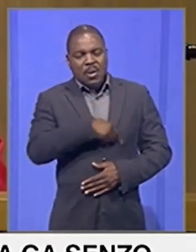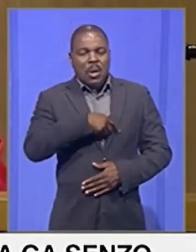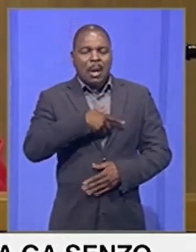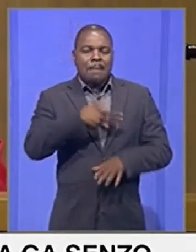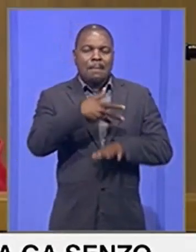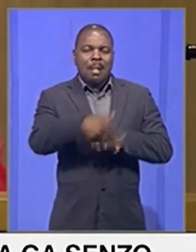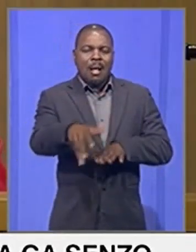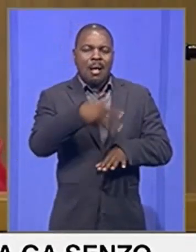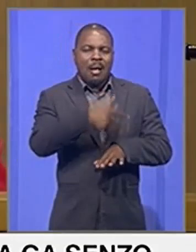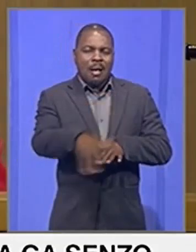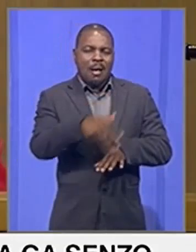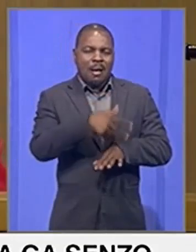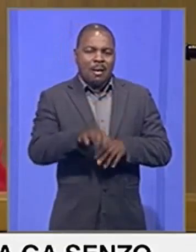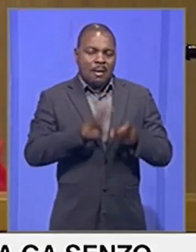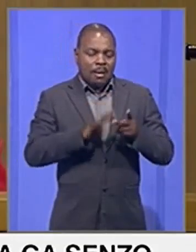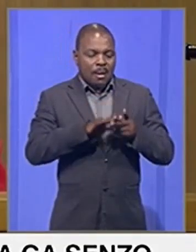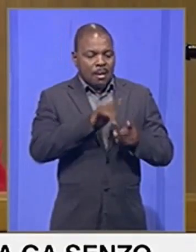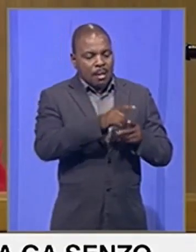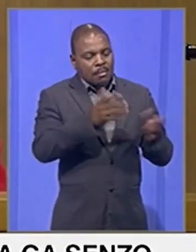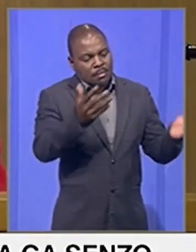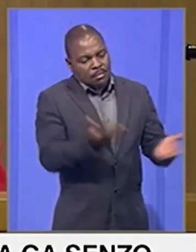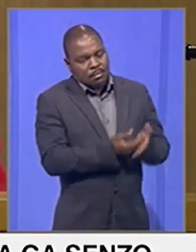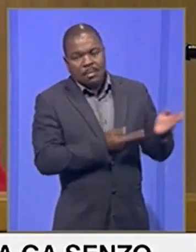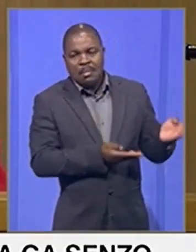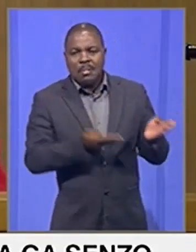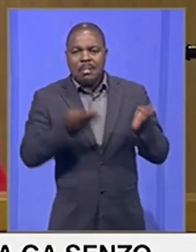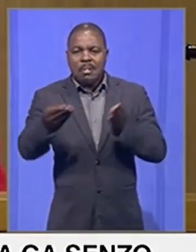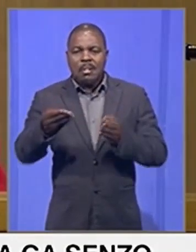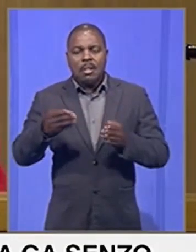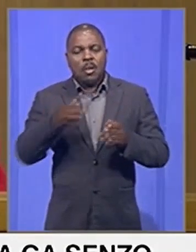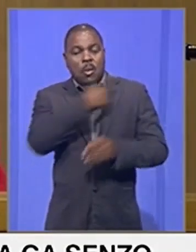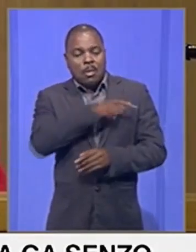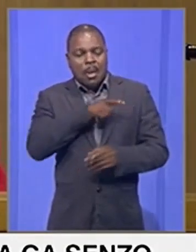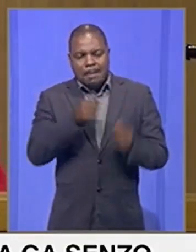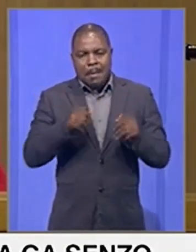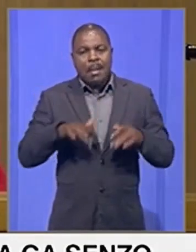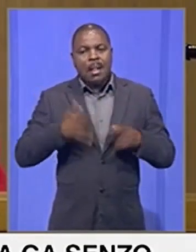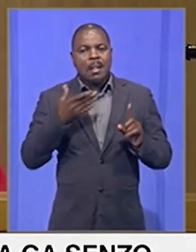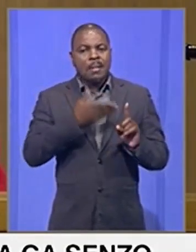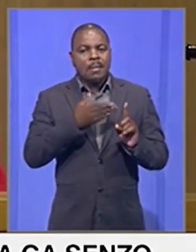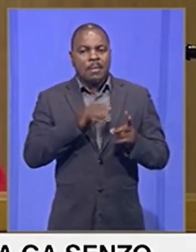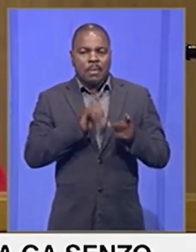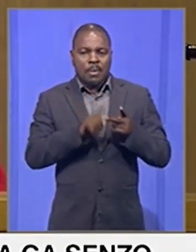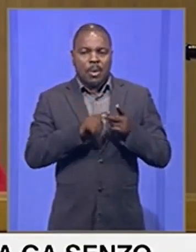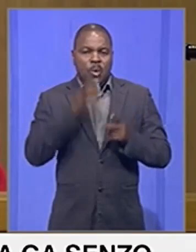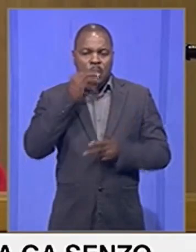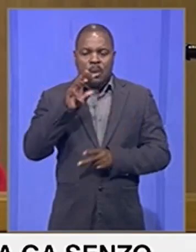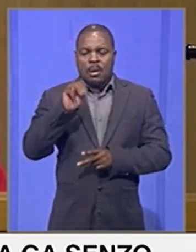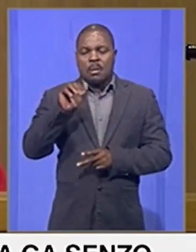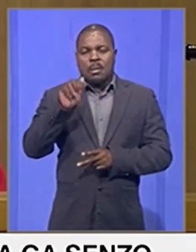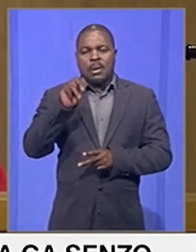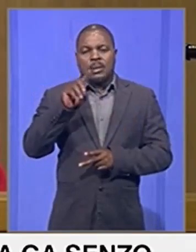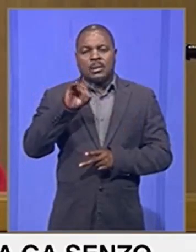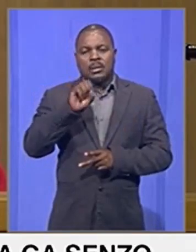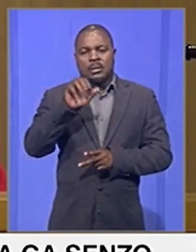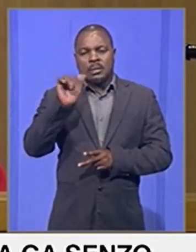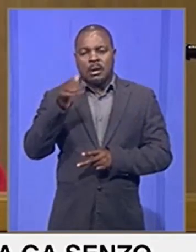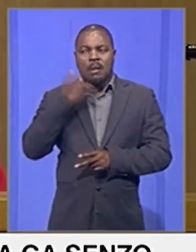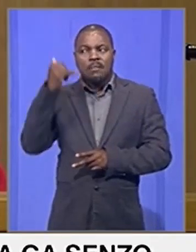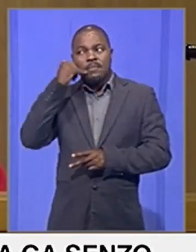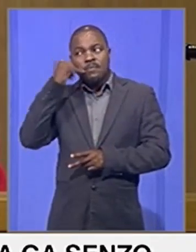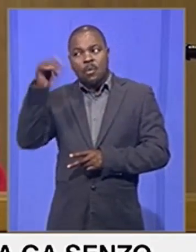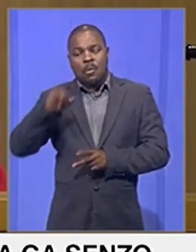re Senzo o ne a santse a tshela fa ba ne ba mo tseela kwa bookelong. O tsweletse ka gore o ne a letsetsa Mandisa e leng mogatse Meyiwa le